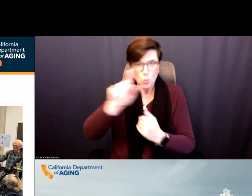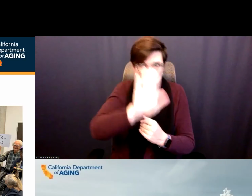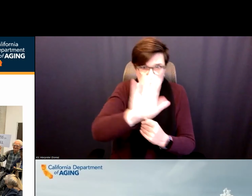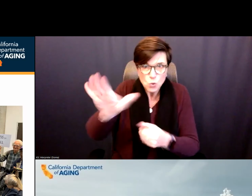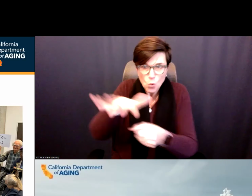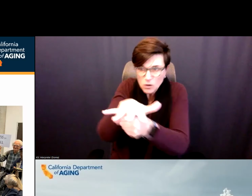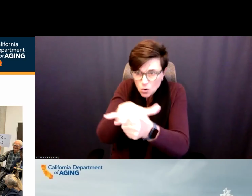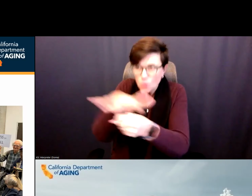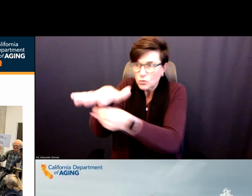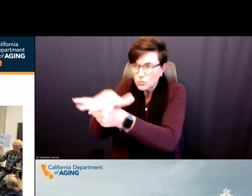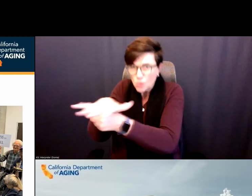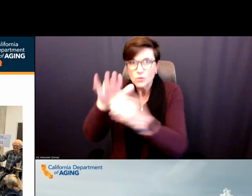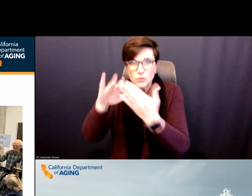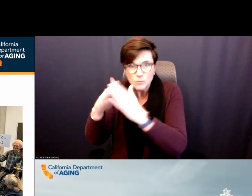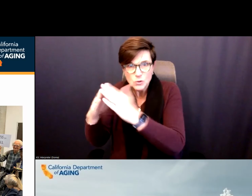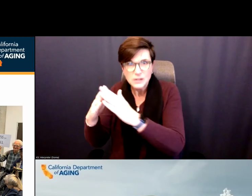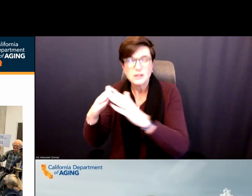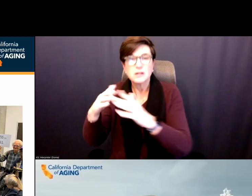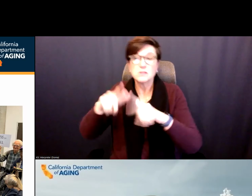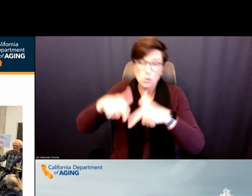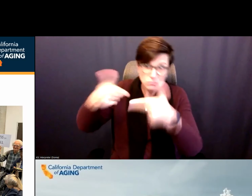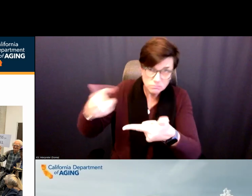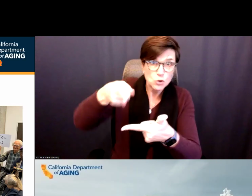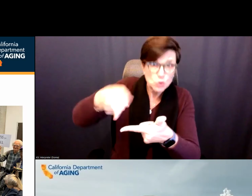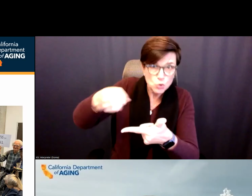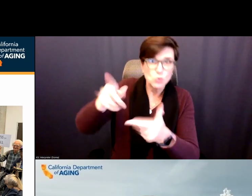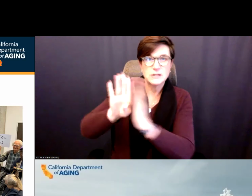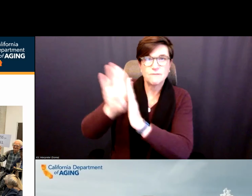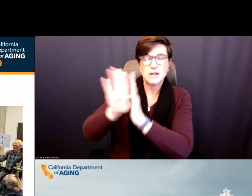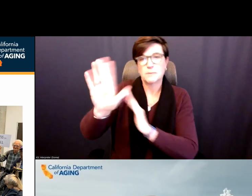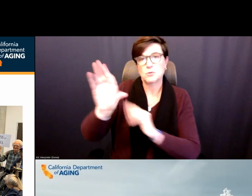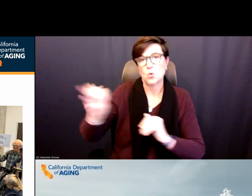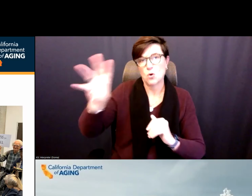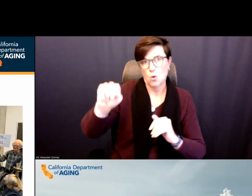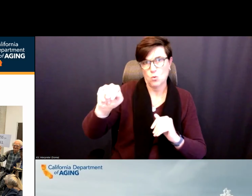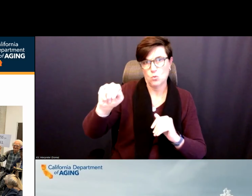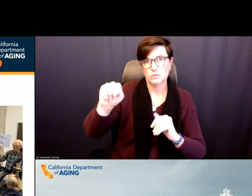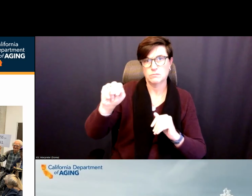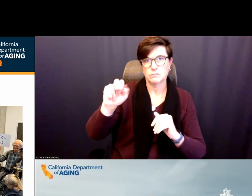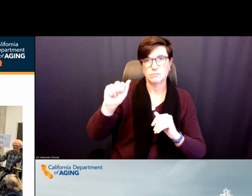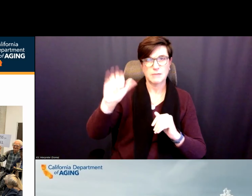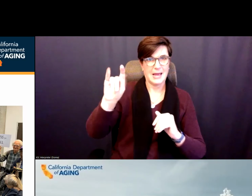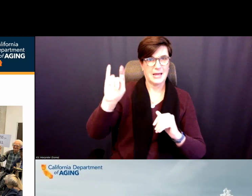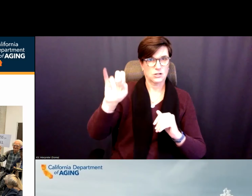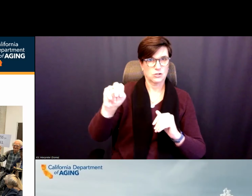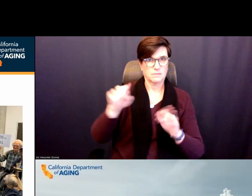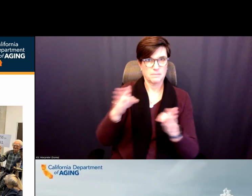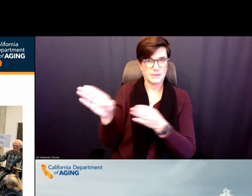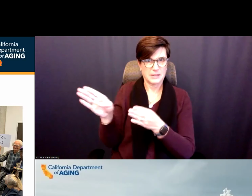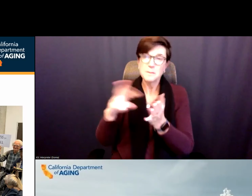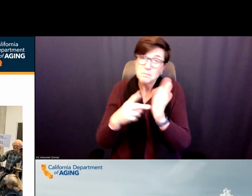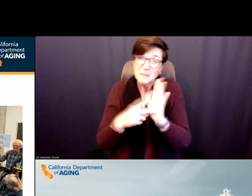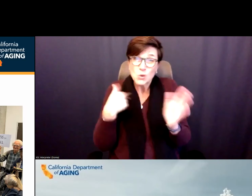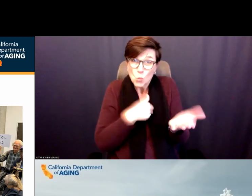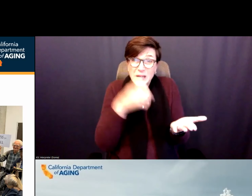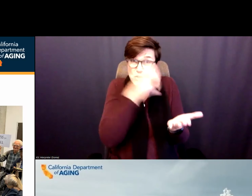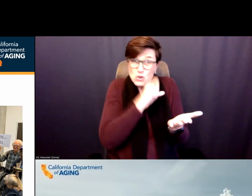develop their own action plan. And so you likely would replicate quite a bit of what we did at the state. So